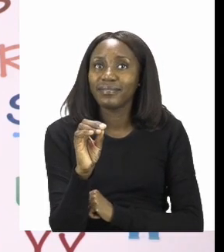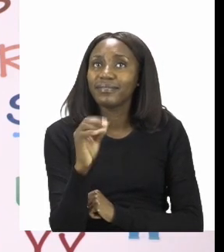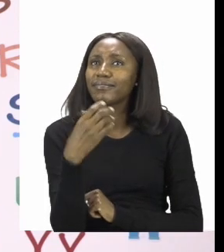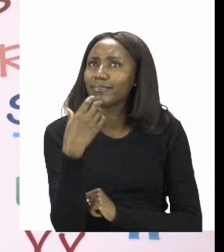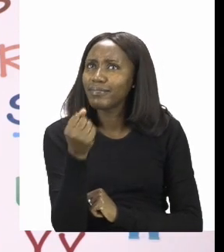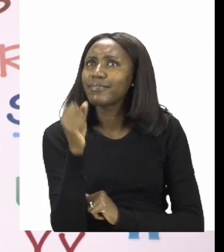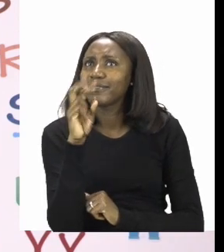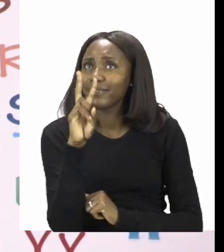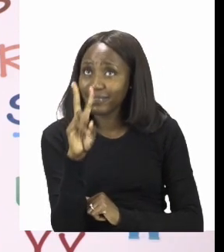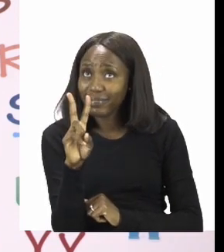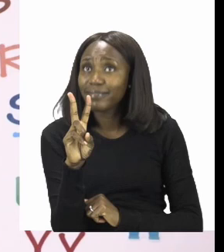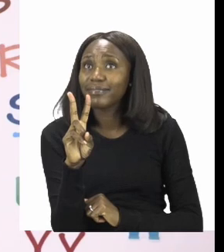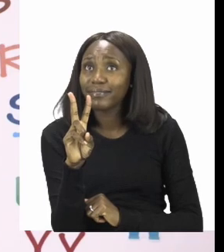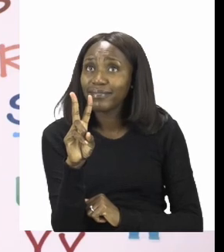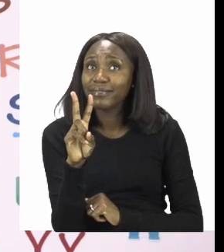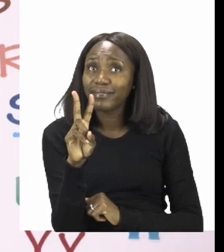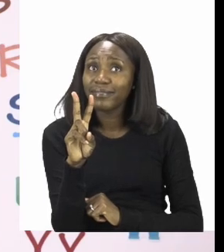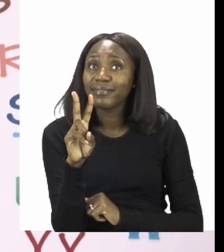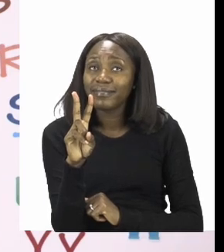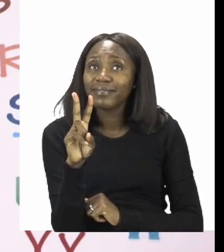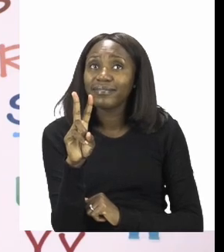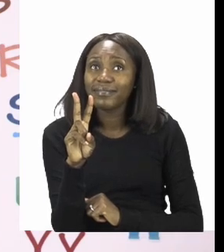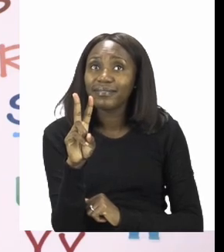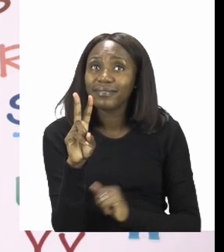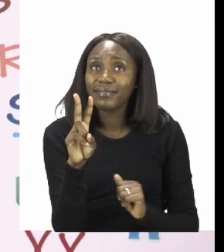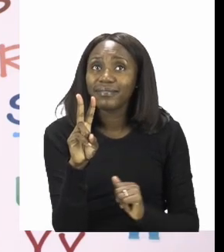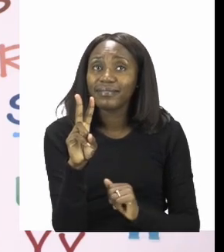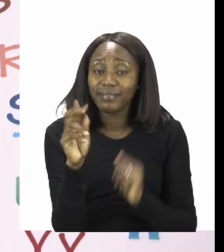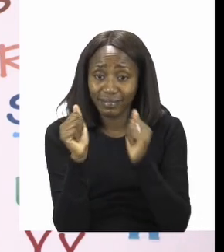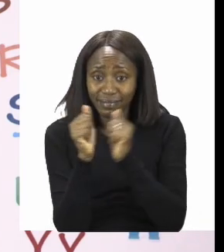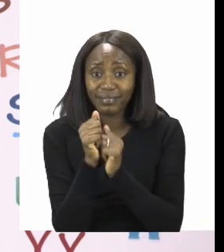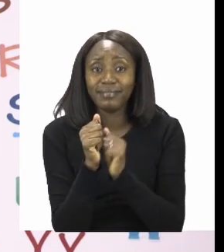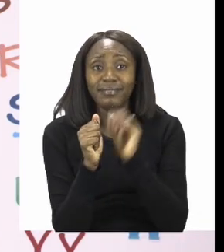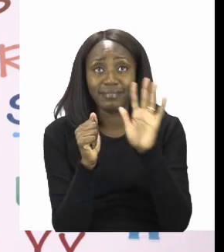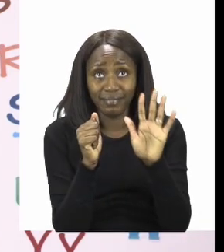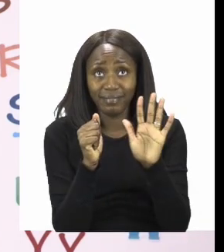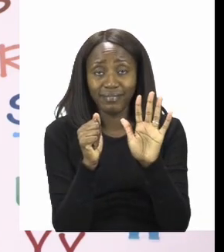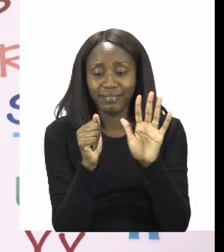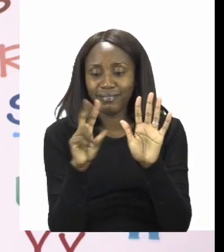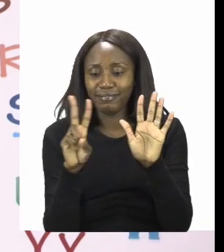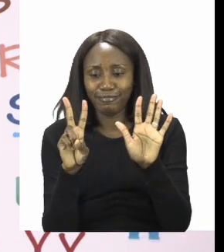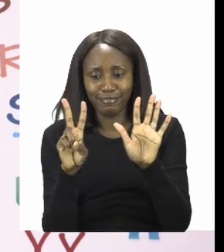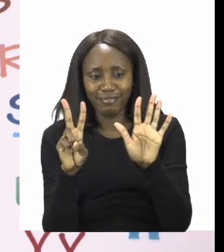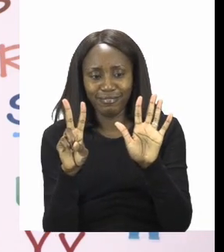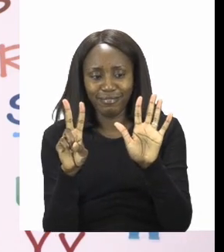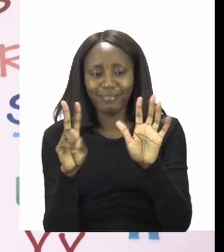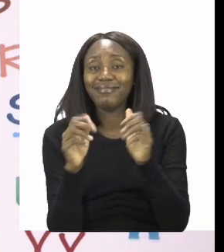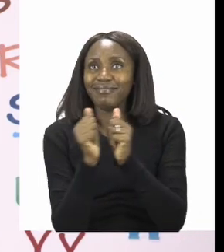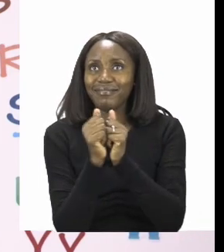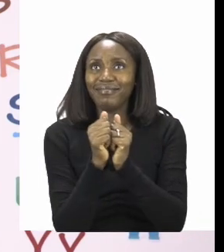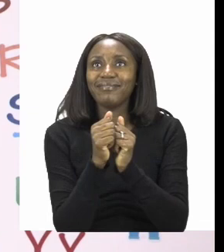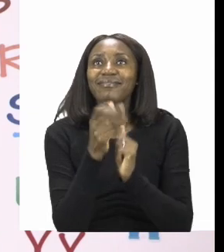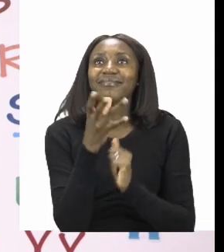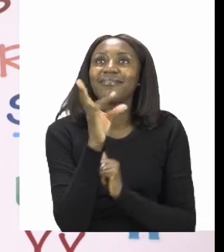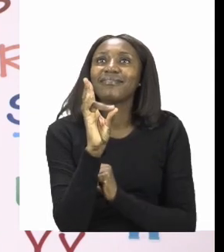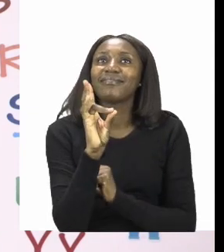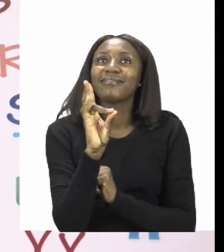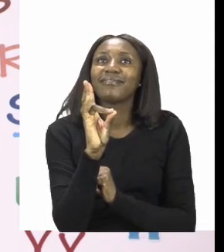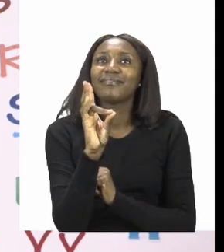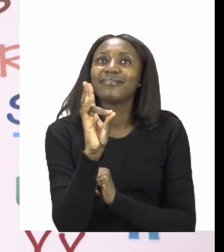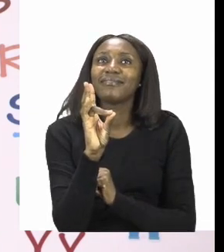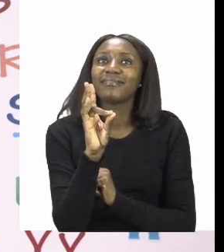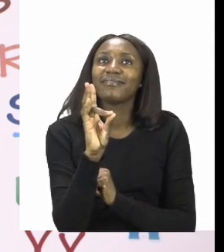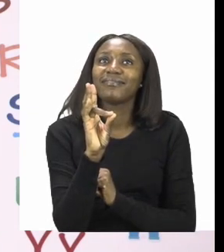have 2. So if we add 5 more, we should get 7. So what we say is